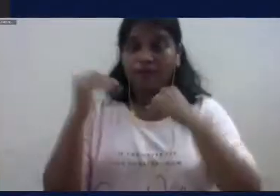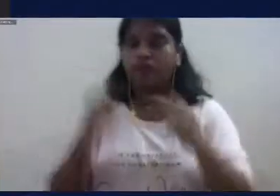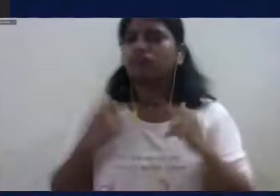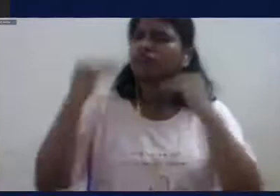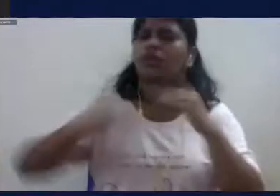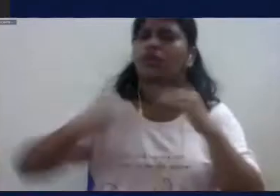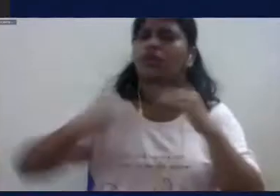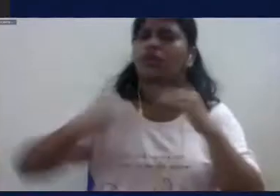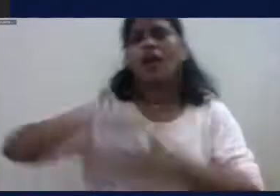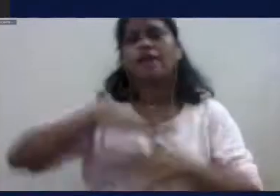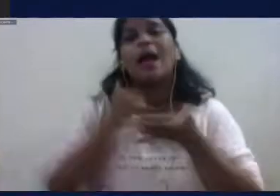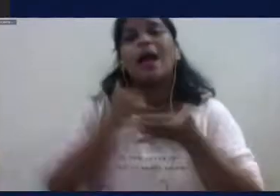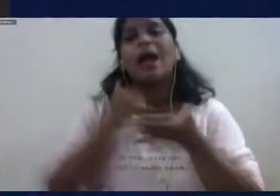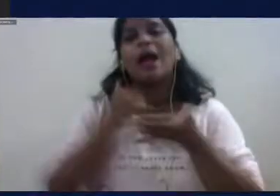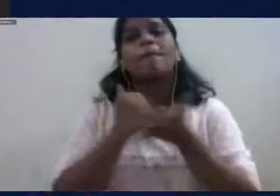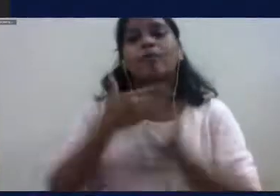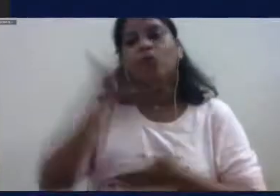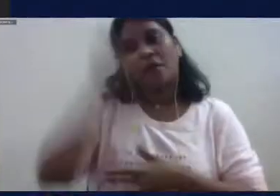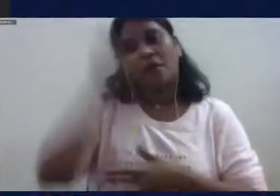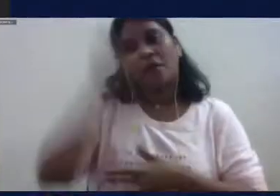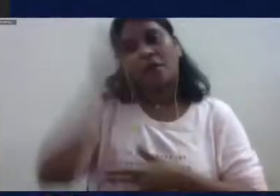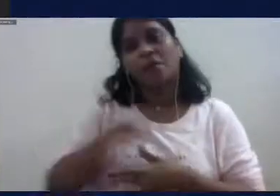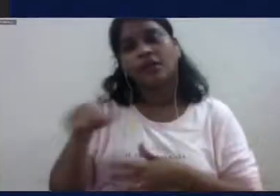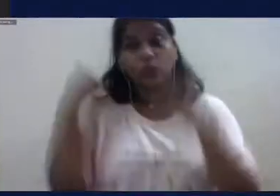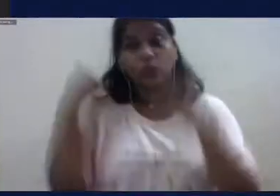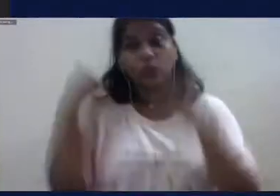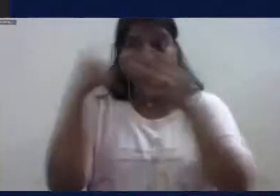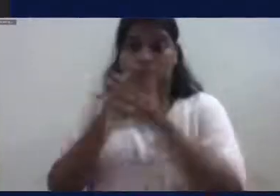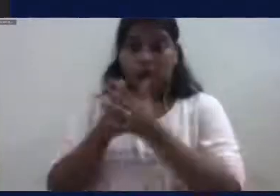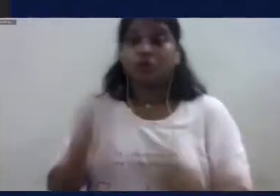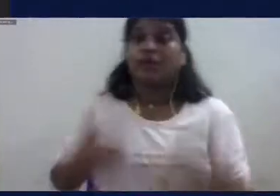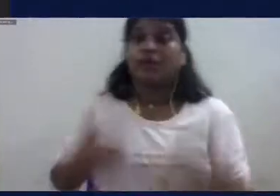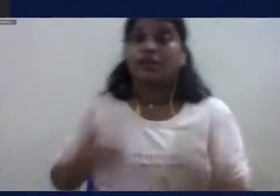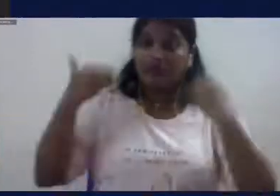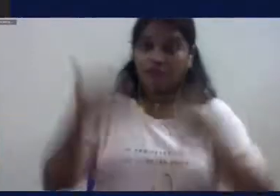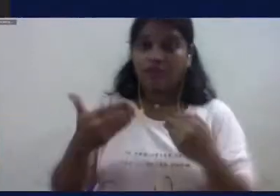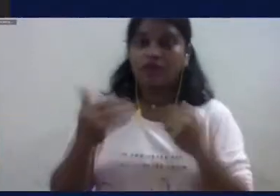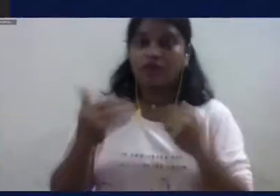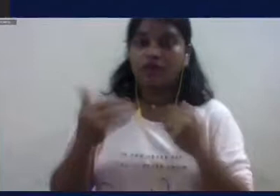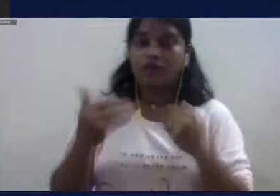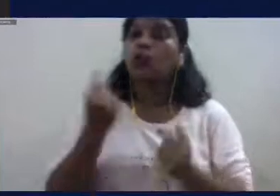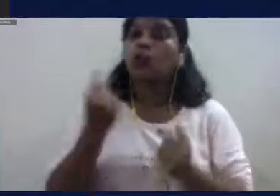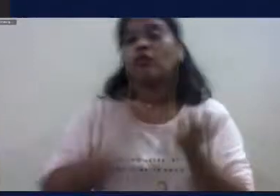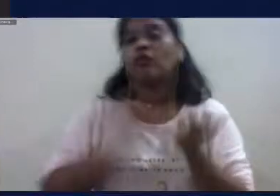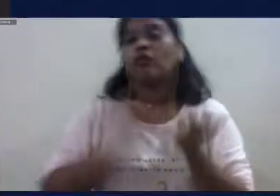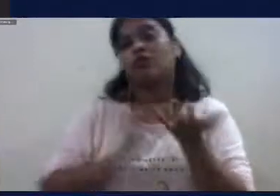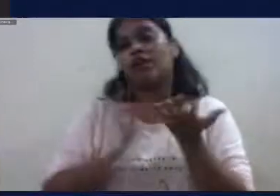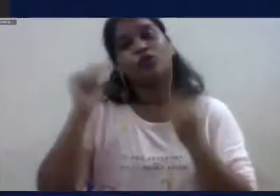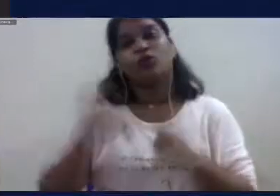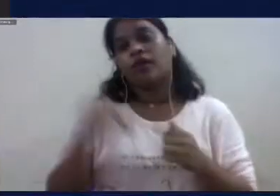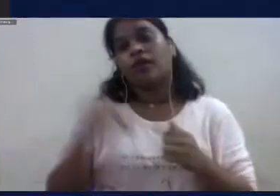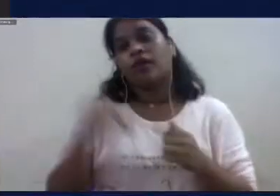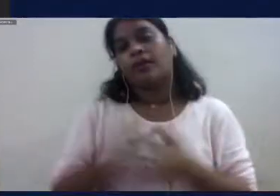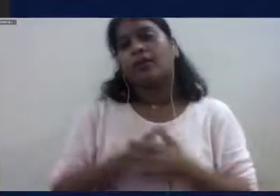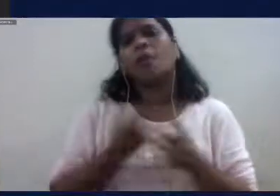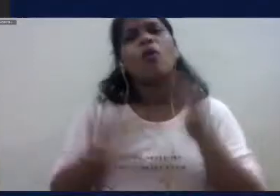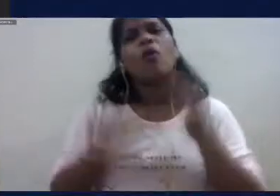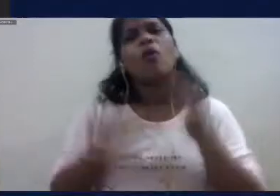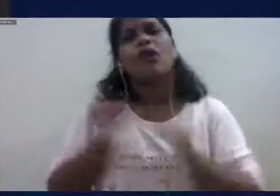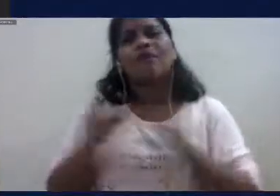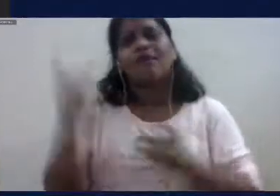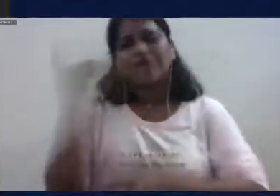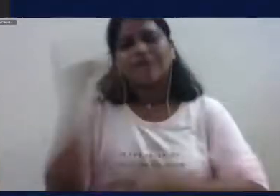heights, and help human beings reach to the next frontier. That's the use of technology really today. But what if it was